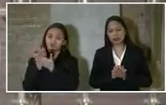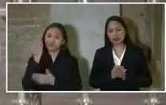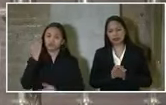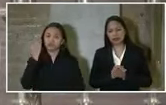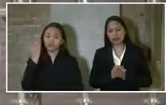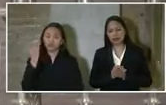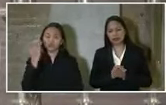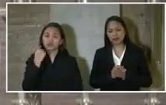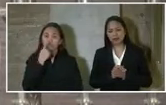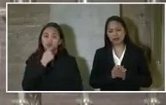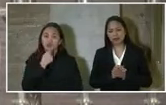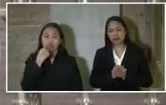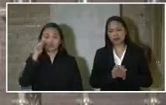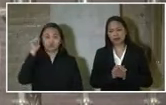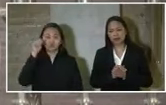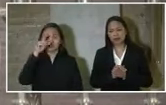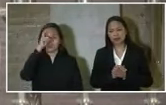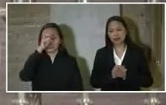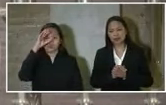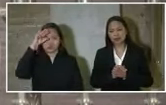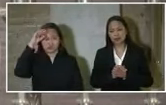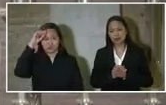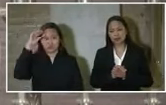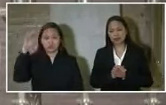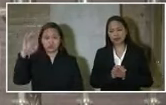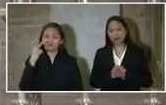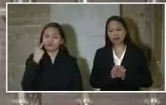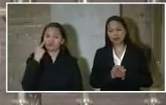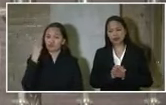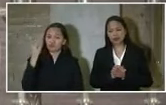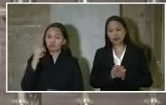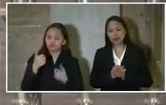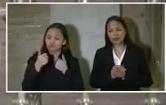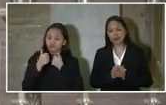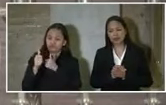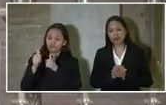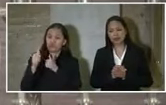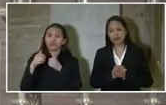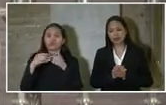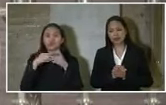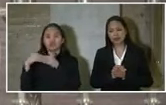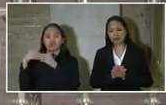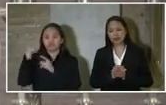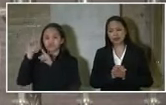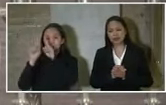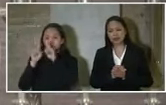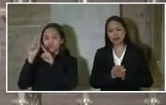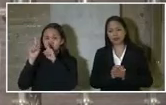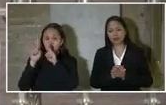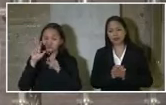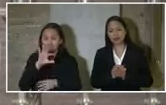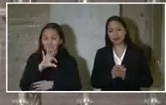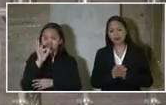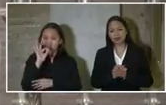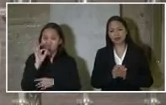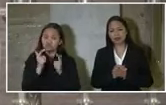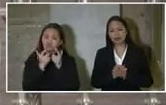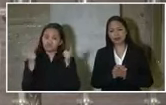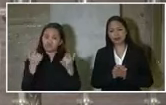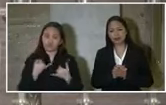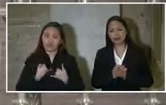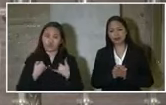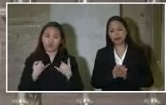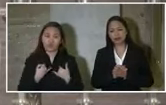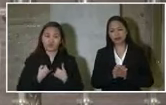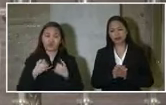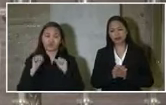whom the Magi sought as they followed the star, and whom they found with great joy, the